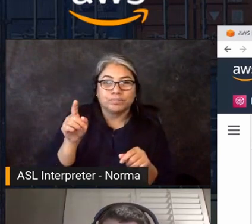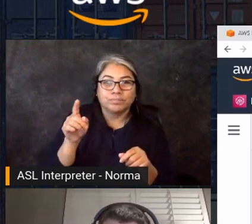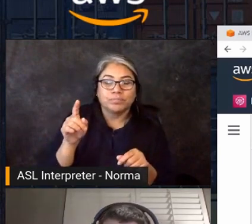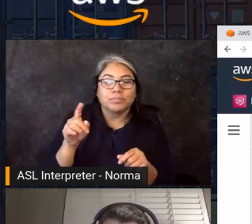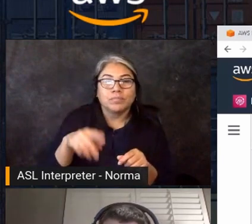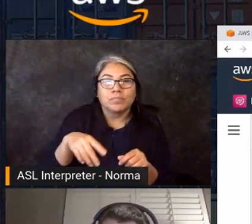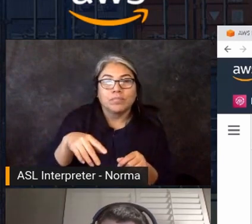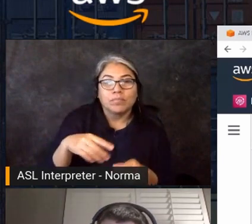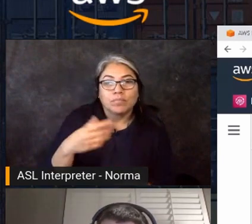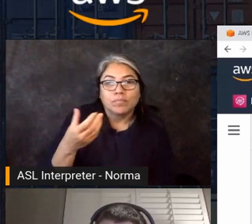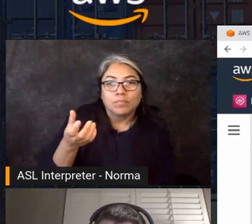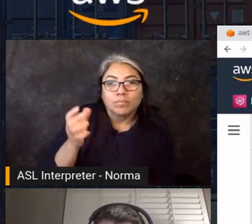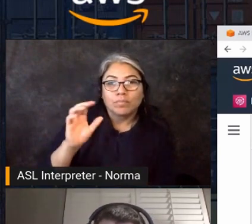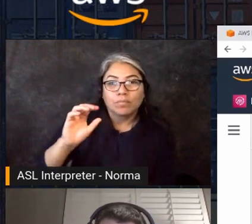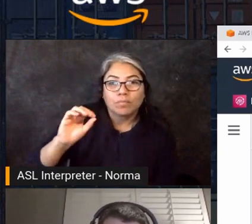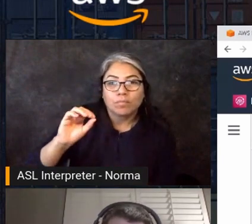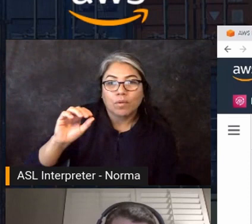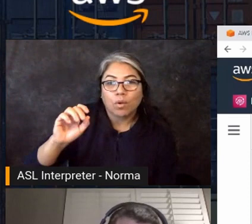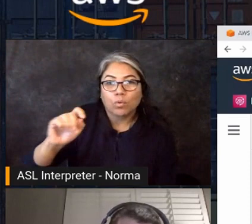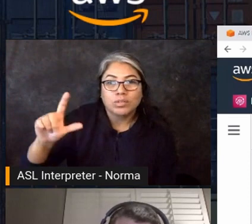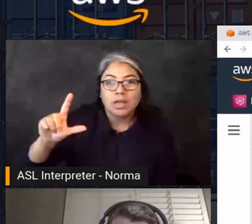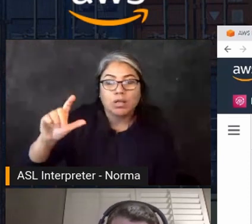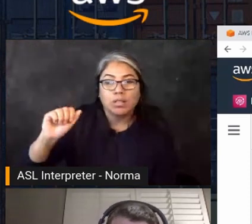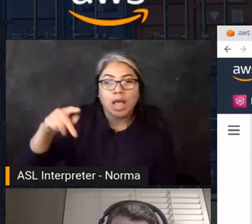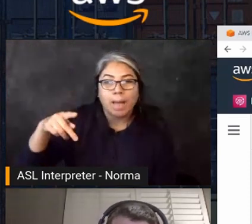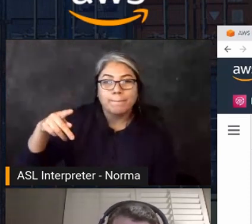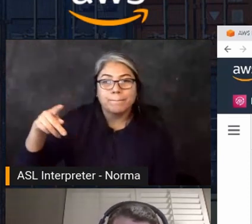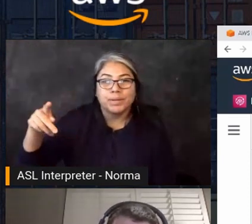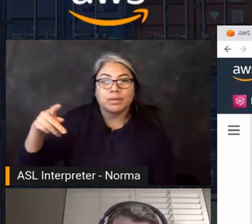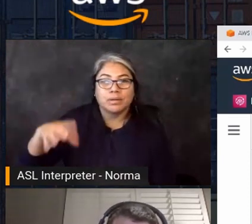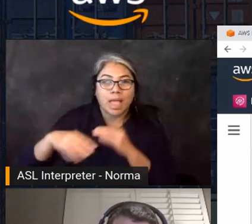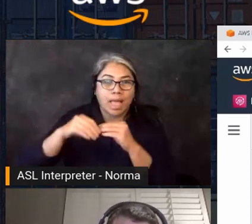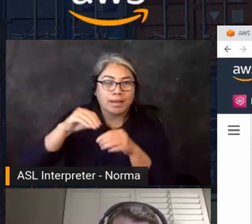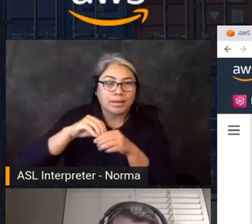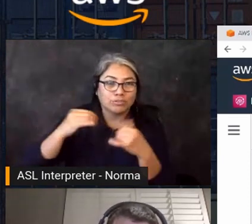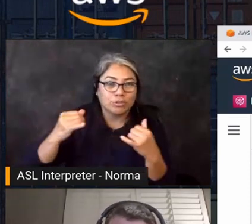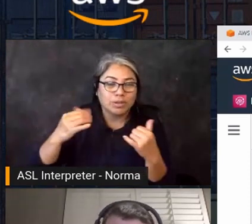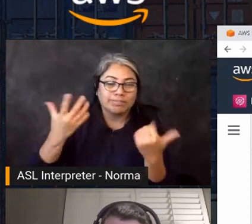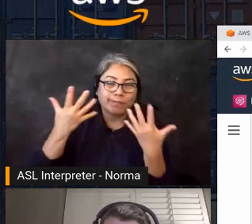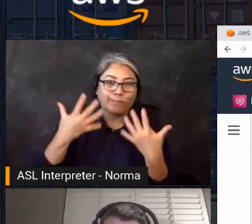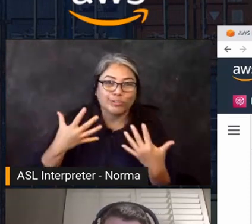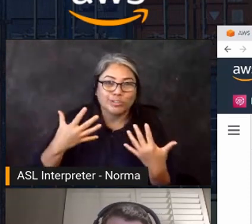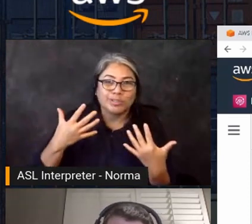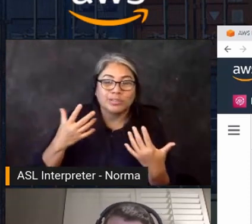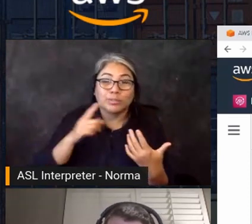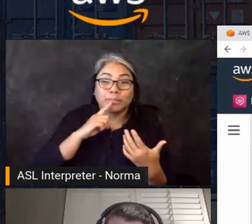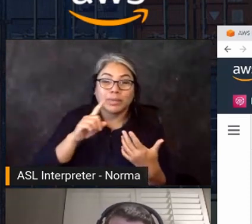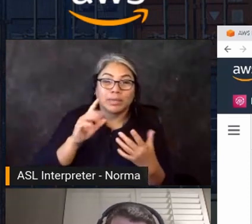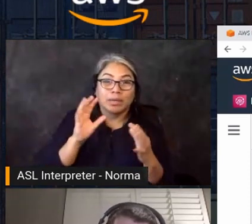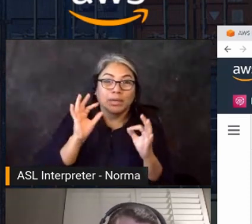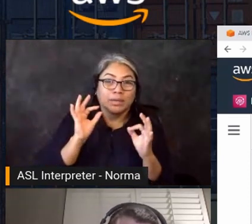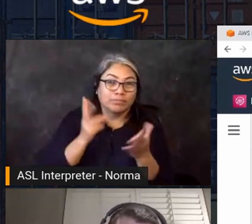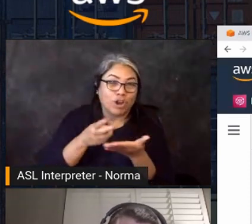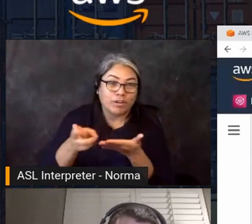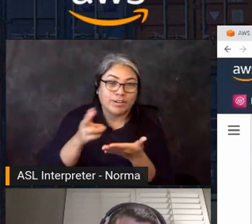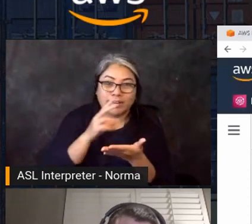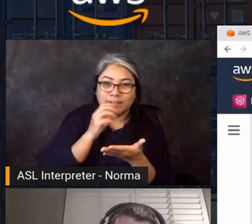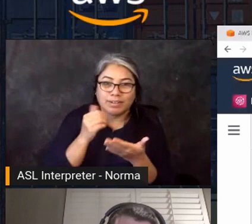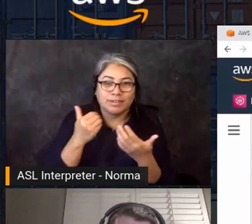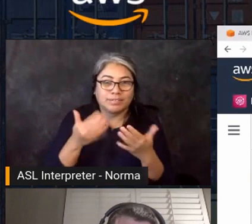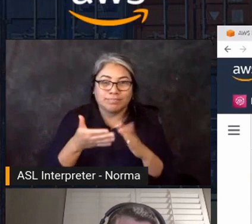hotel add-in earlier today. Unfortunately, to be perfectly candid, I didn't get it working the way I wanted it